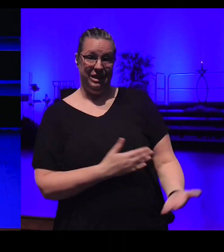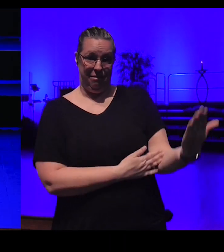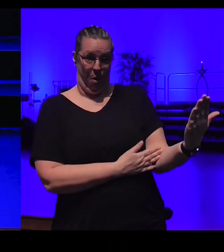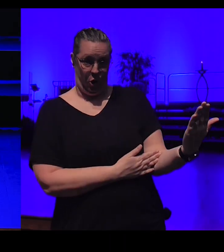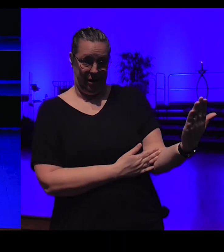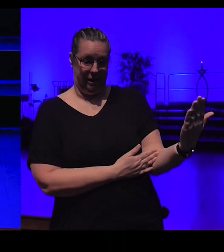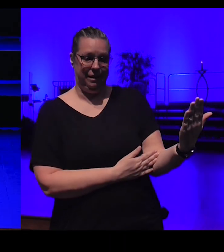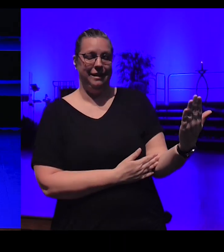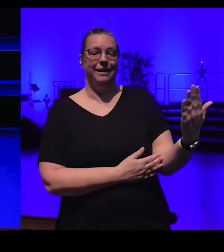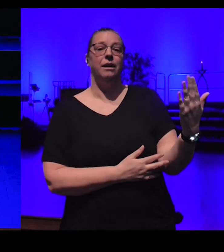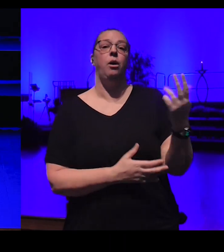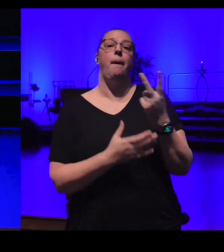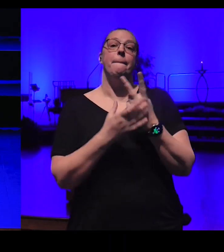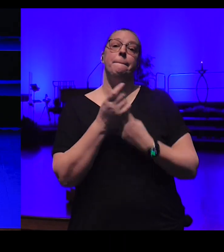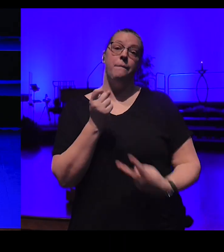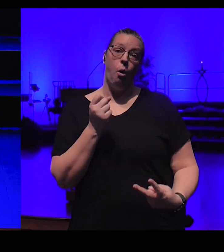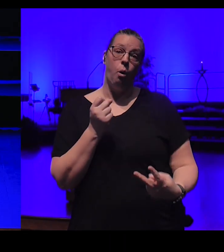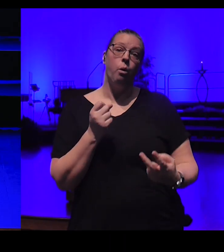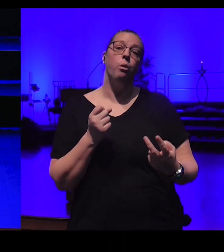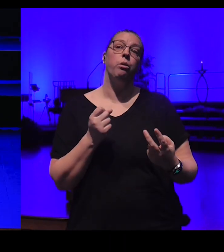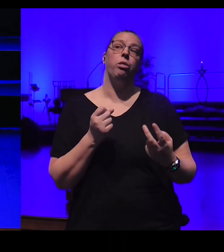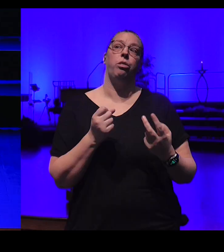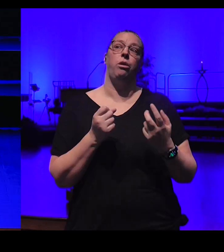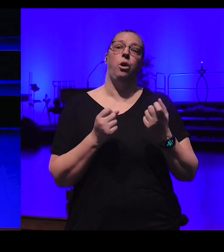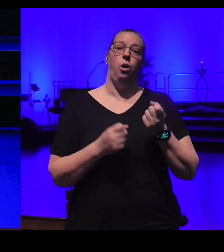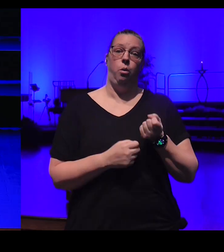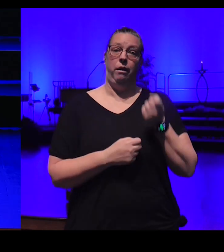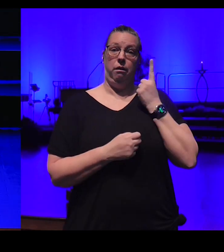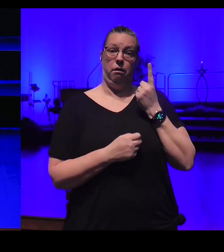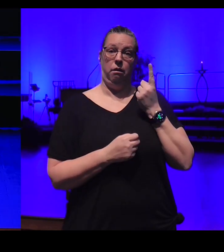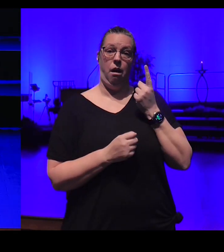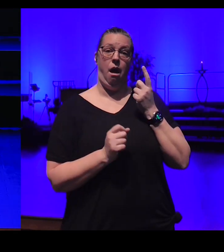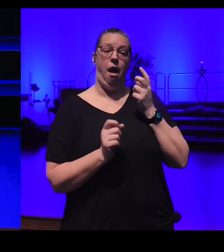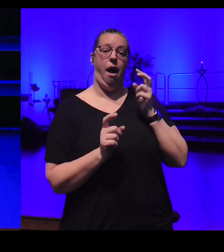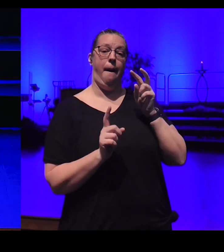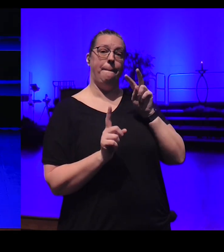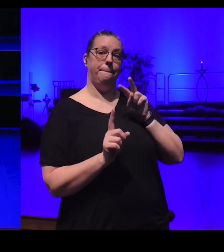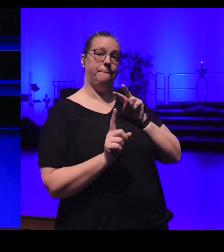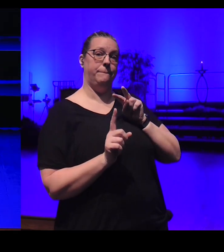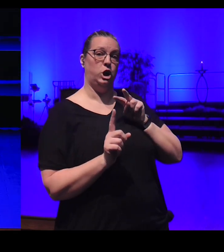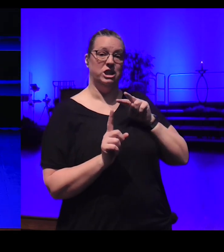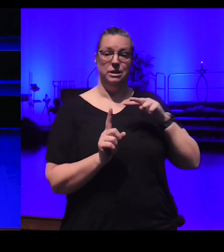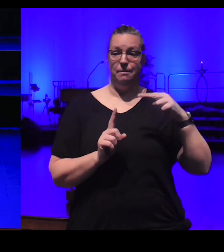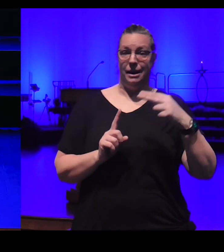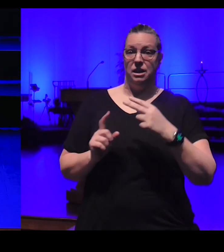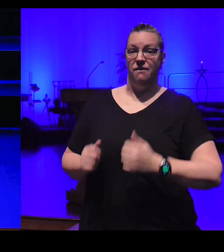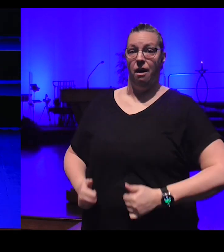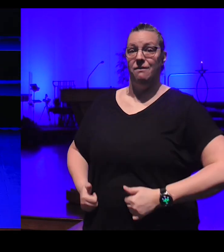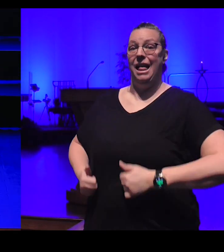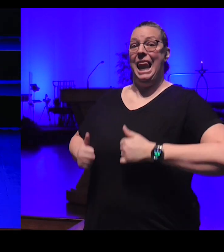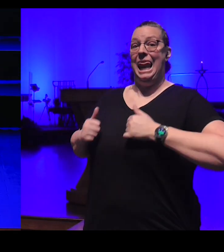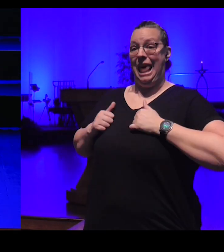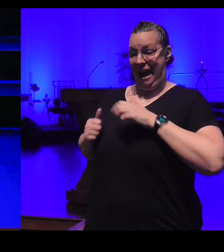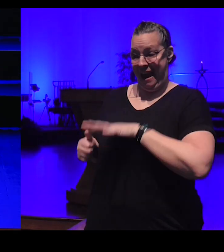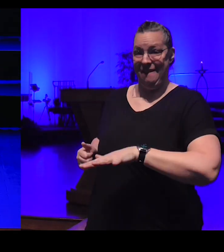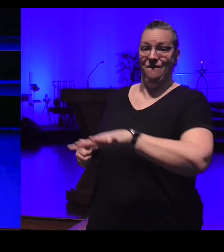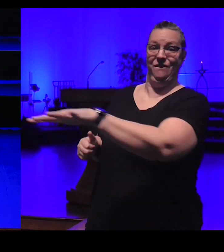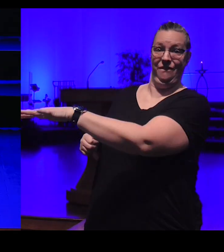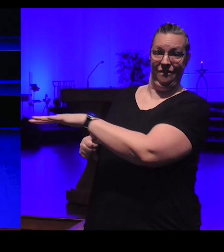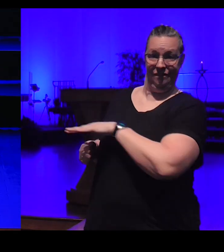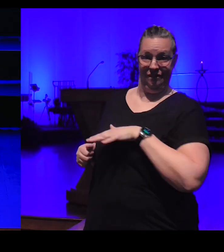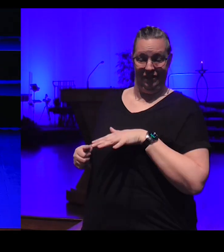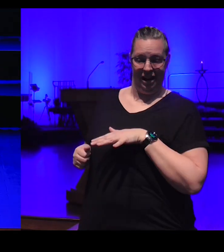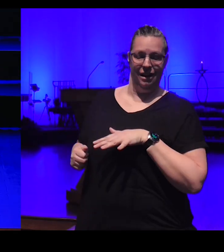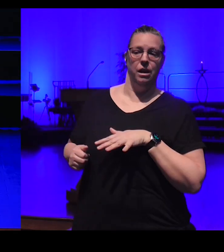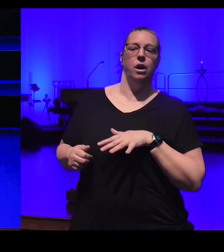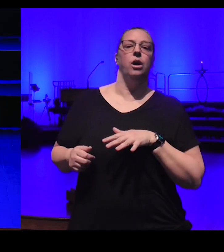to both gain a greater, more divine perspective of life, but also it's to go